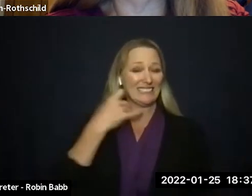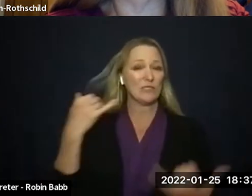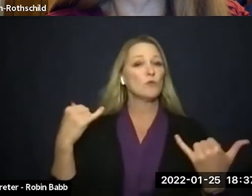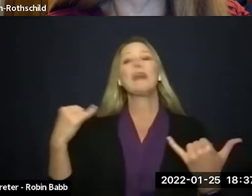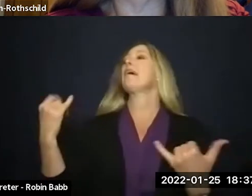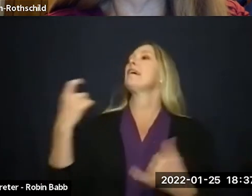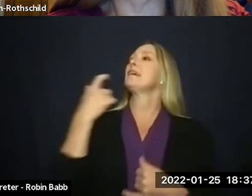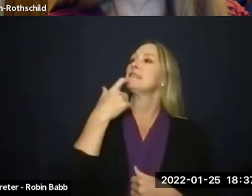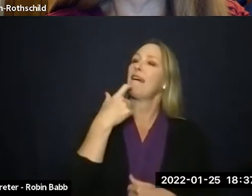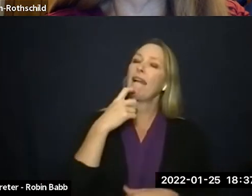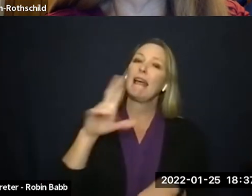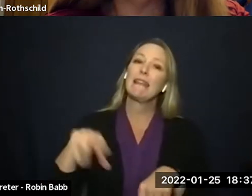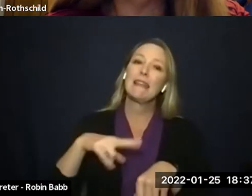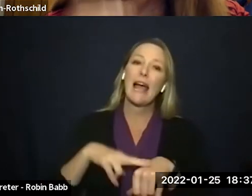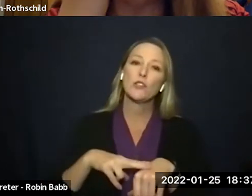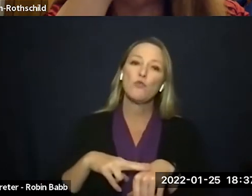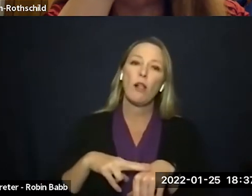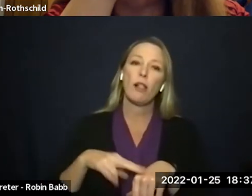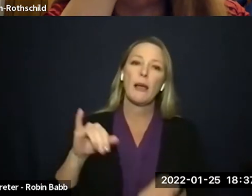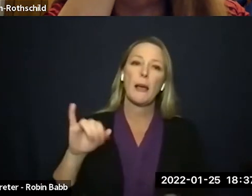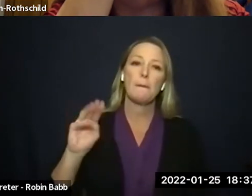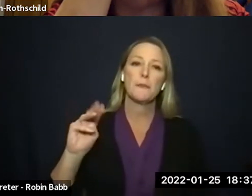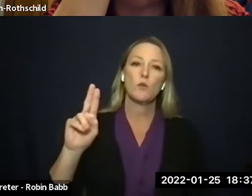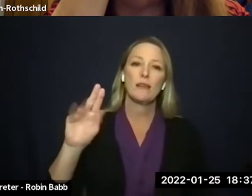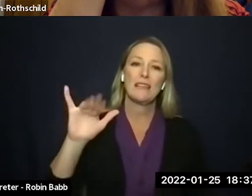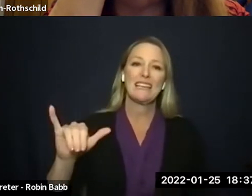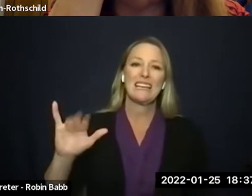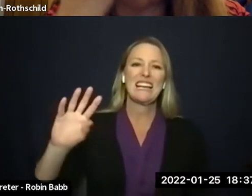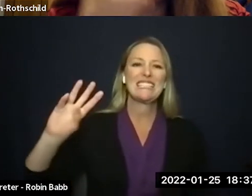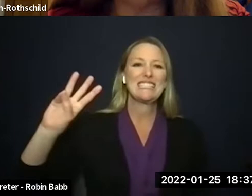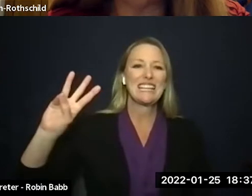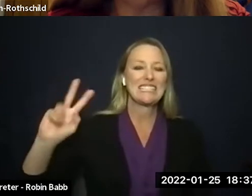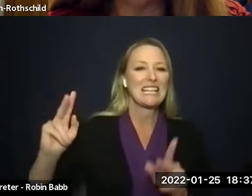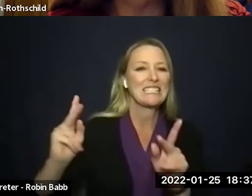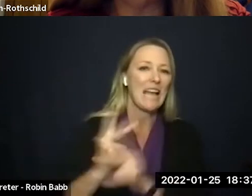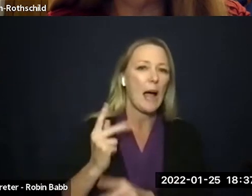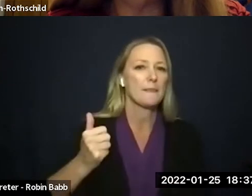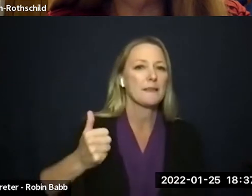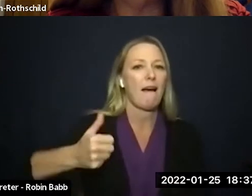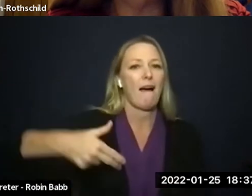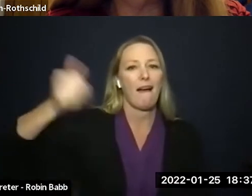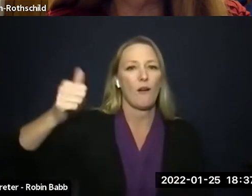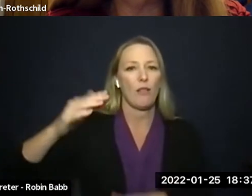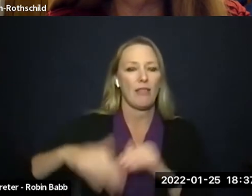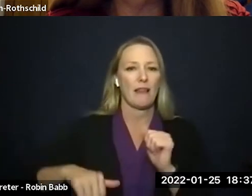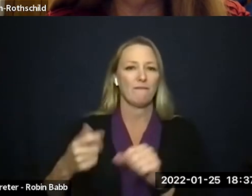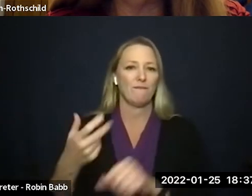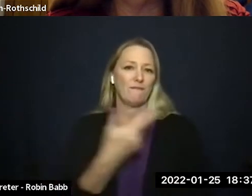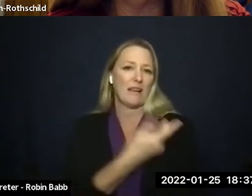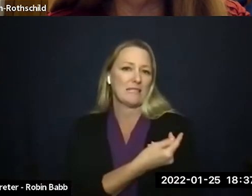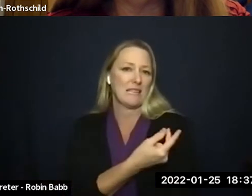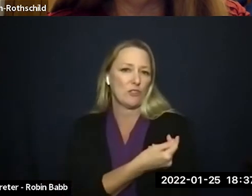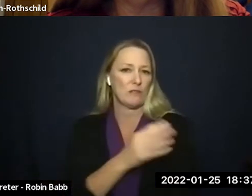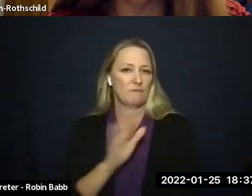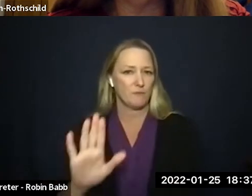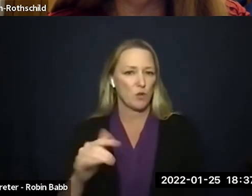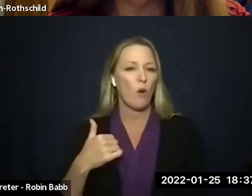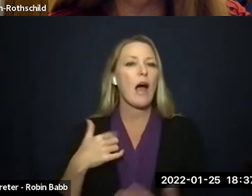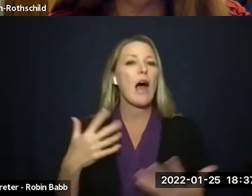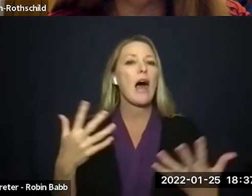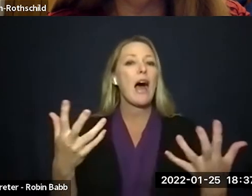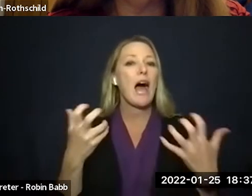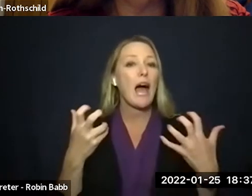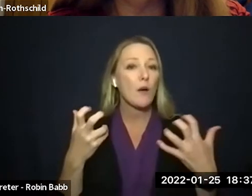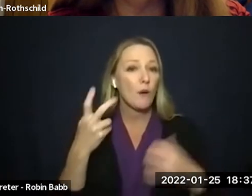said natural immunity is six times higher than being vaccinated so i would like to see the